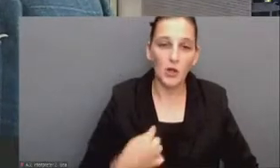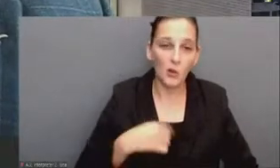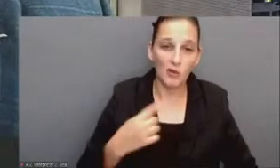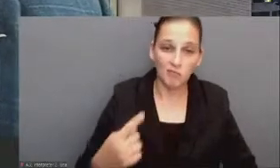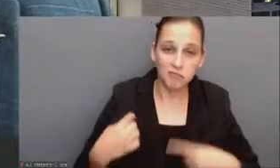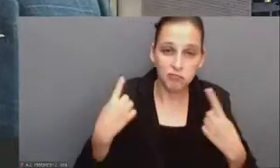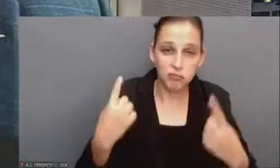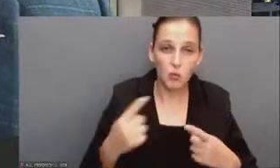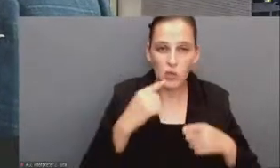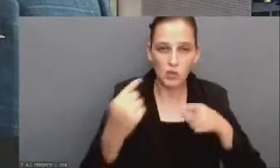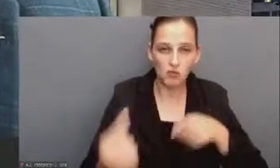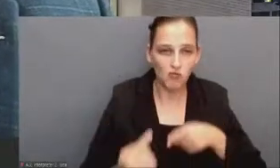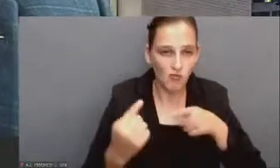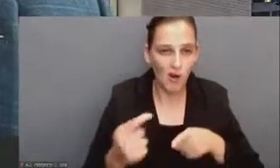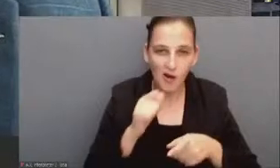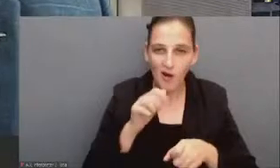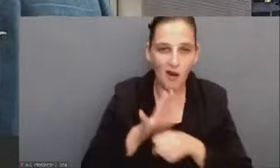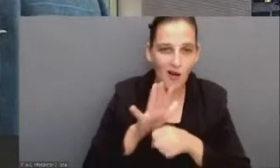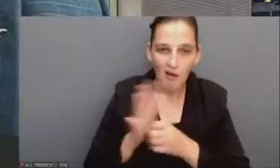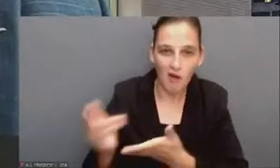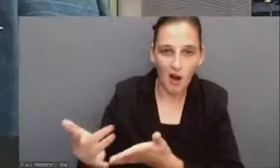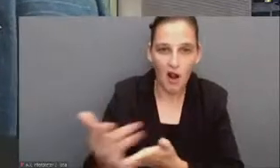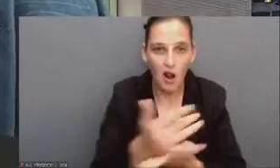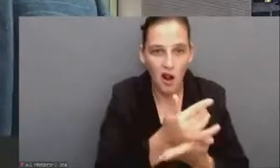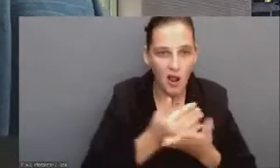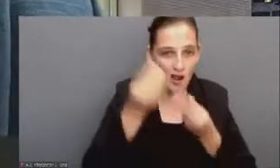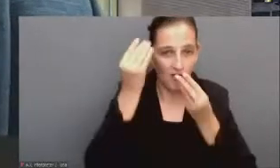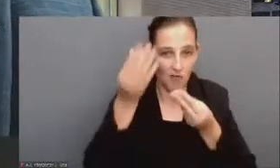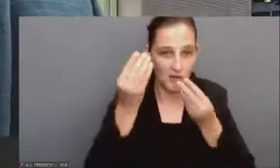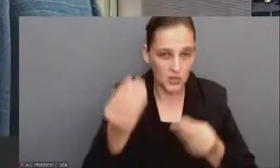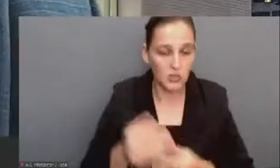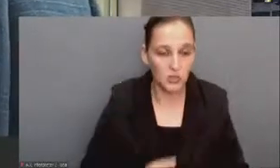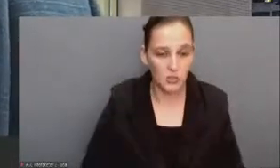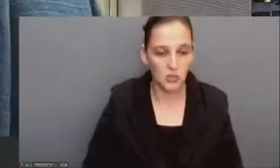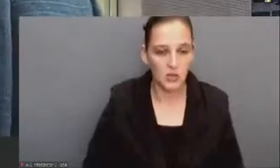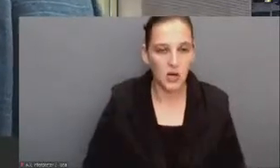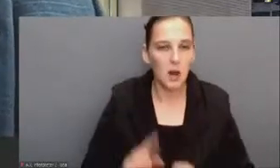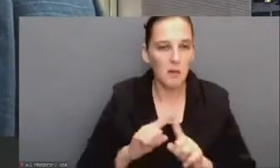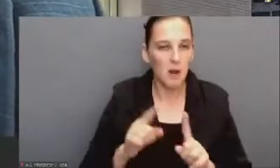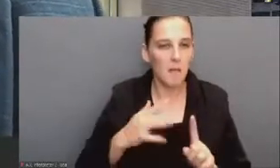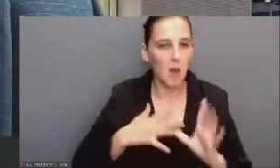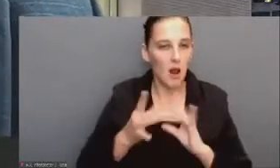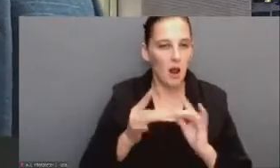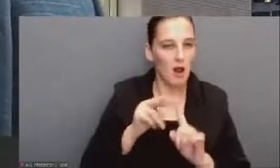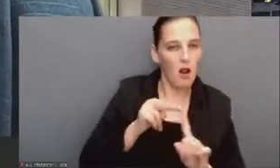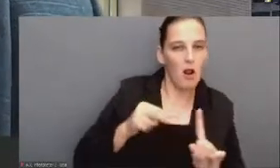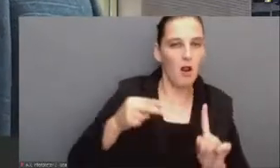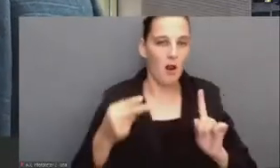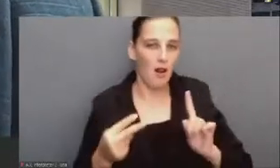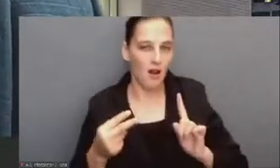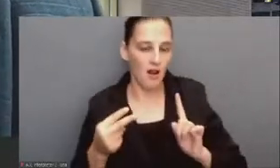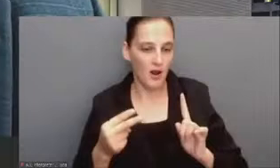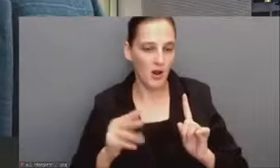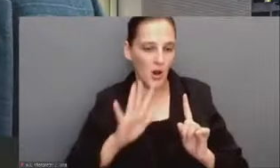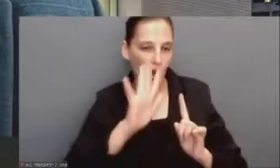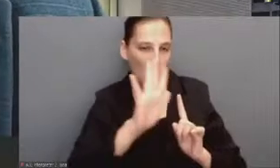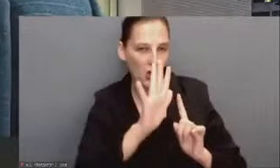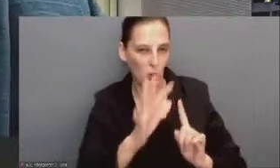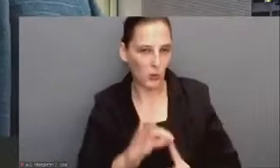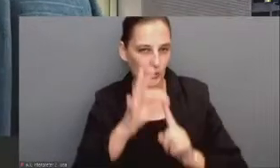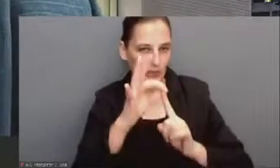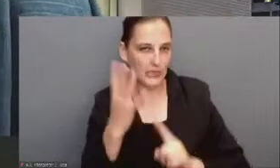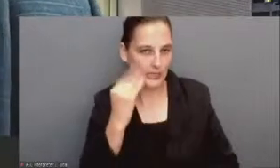ensuring collecting the right data and having the right metrics. But I'm going to come about it from a different perspective because of your unique experience and